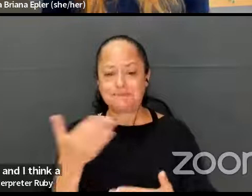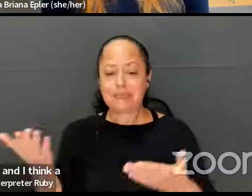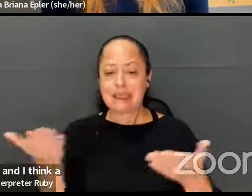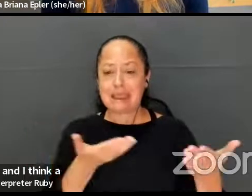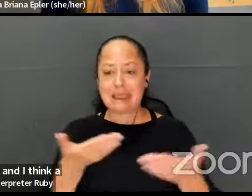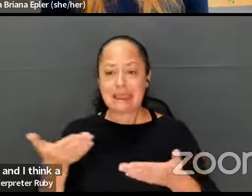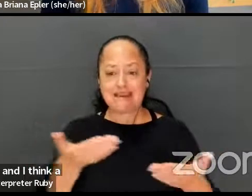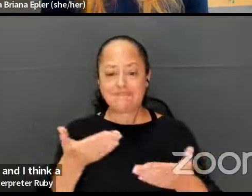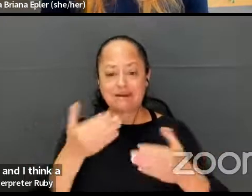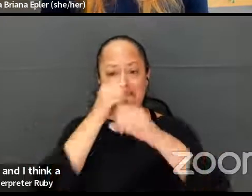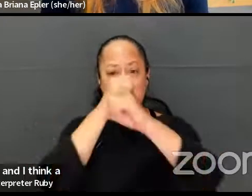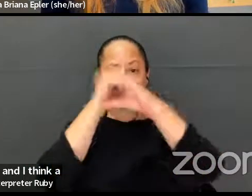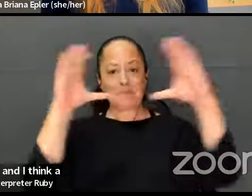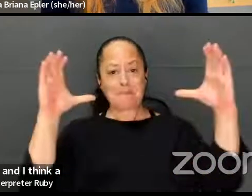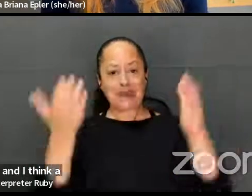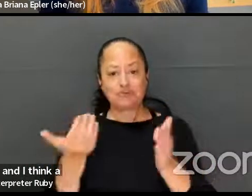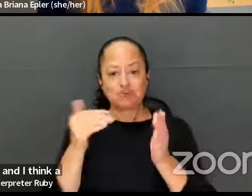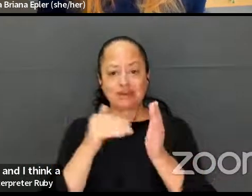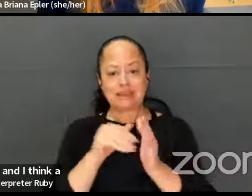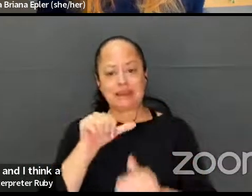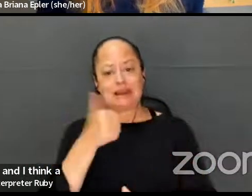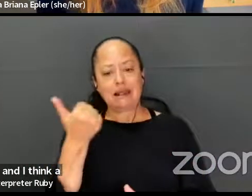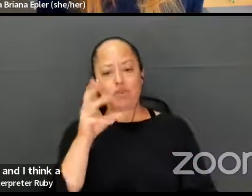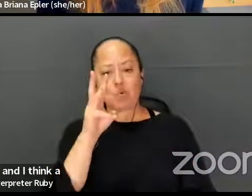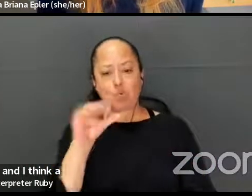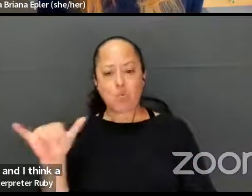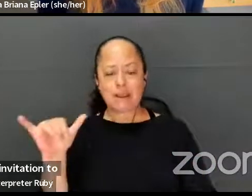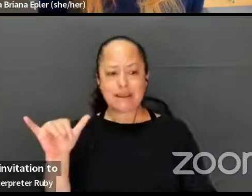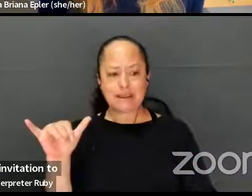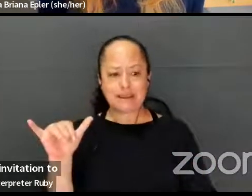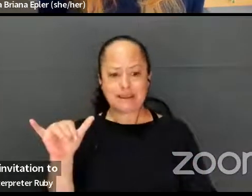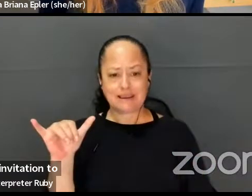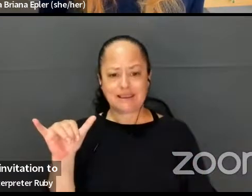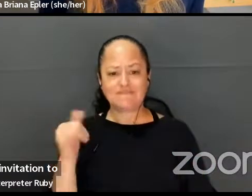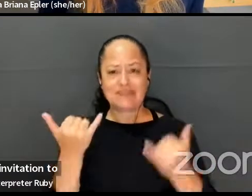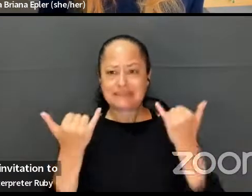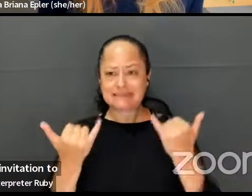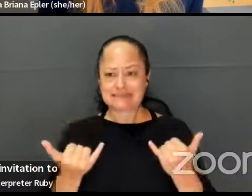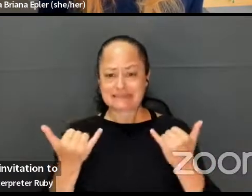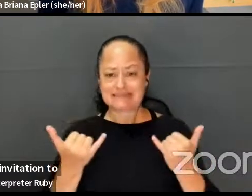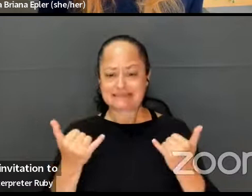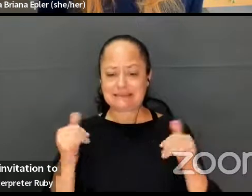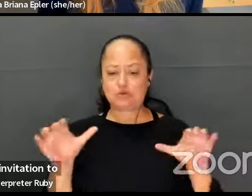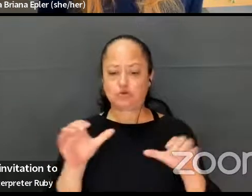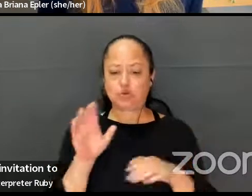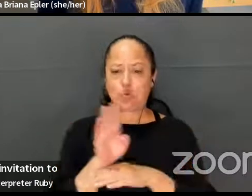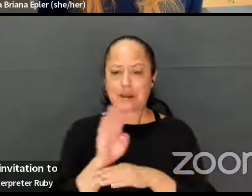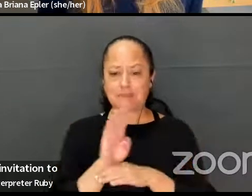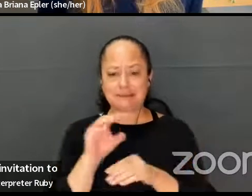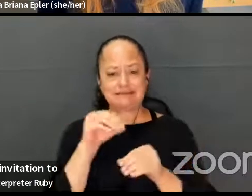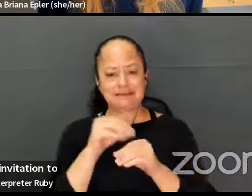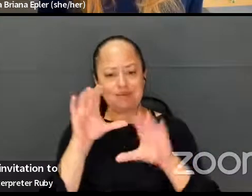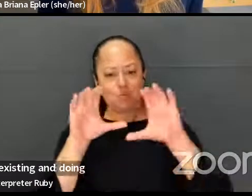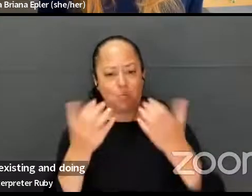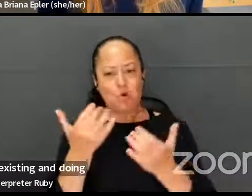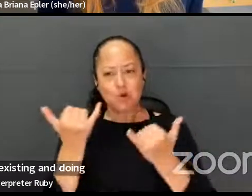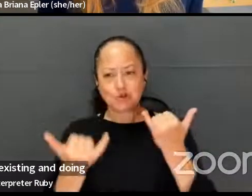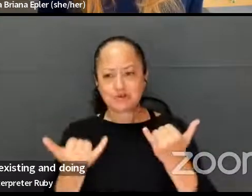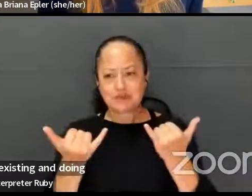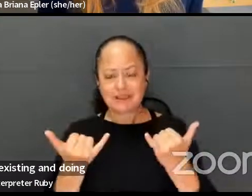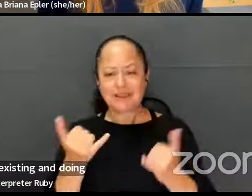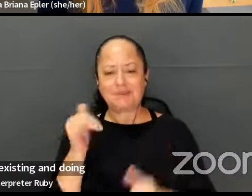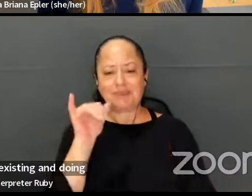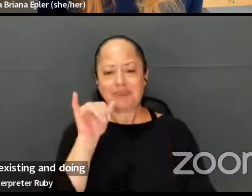to imagine, again, another way of existing and doing business in the world today. That would